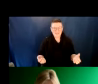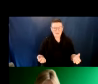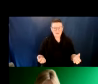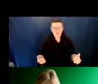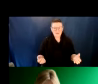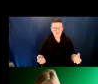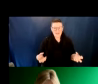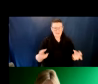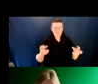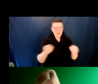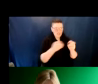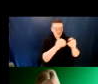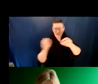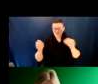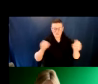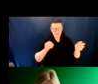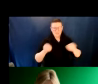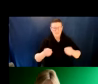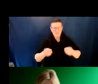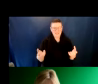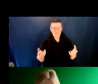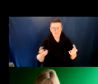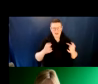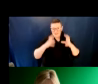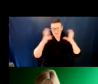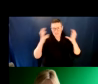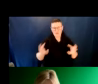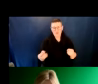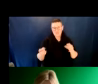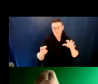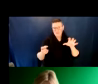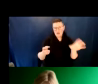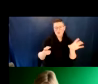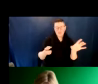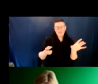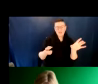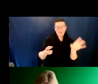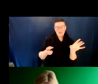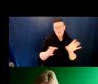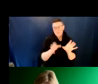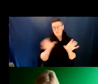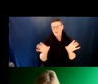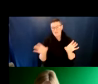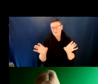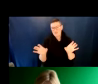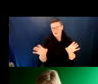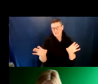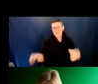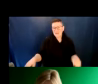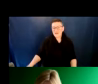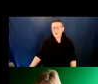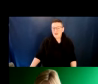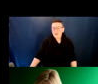can't touch life. It's a concept. So you're using the concrete language to speak about the